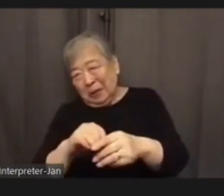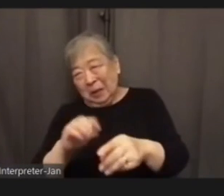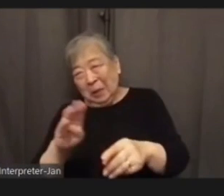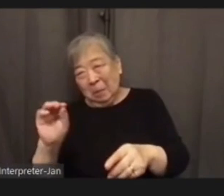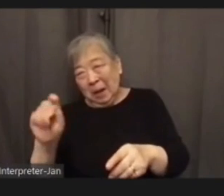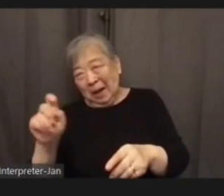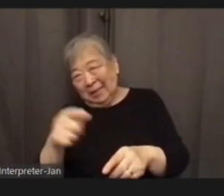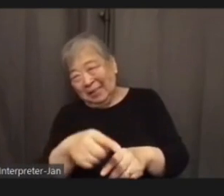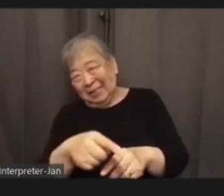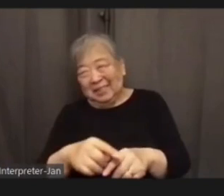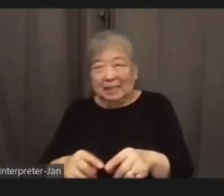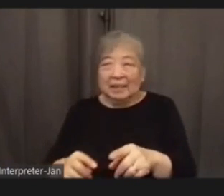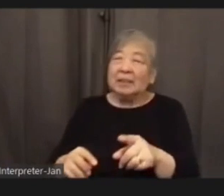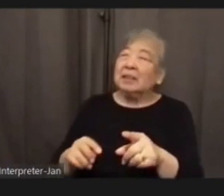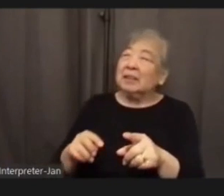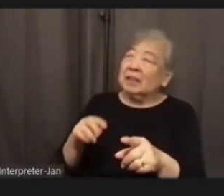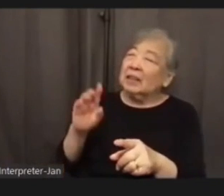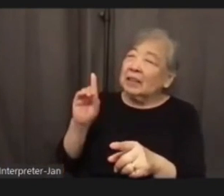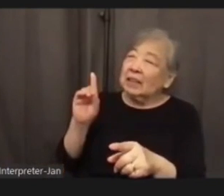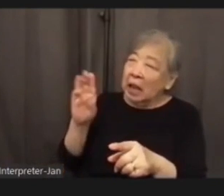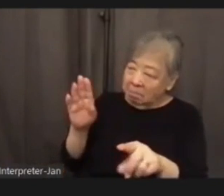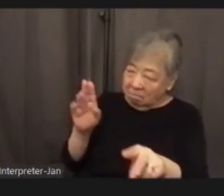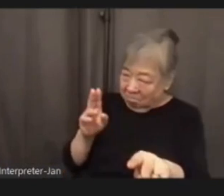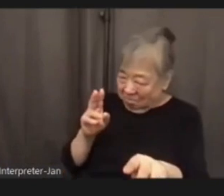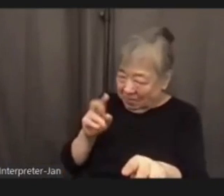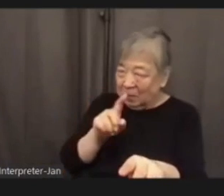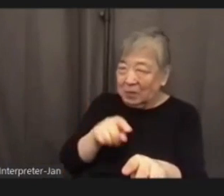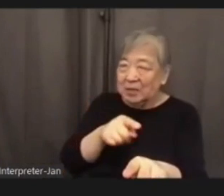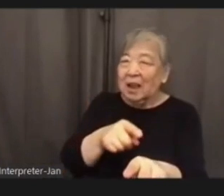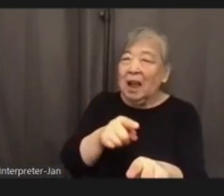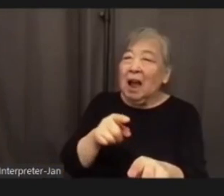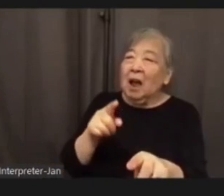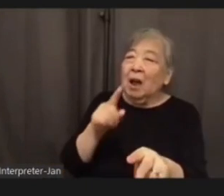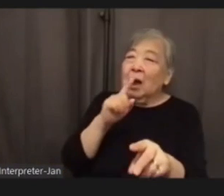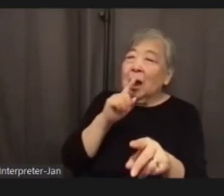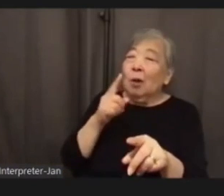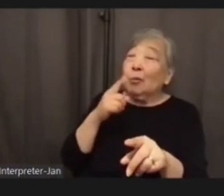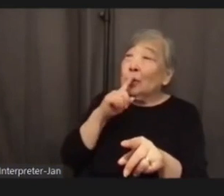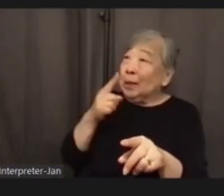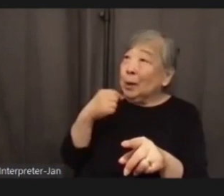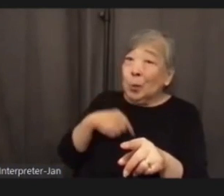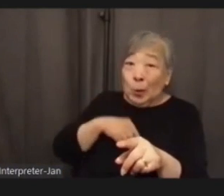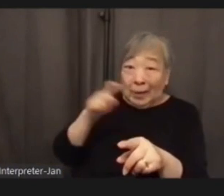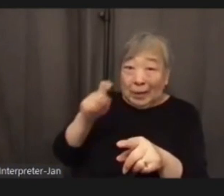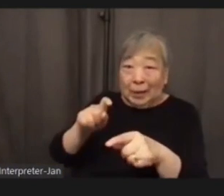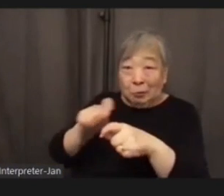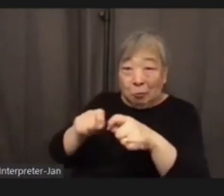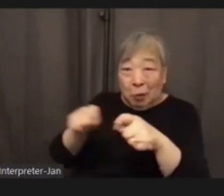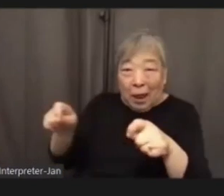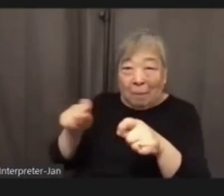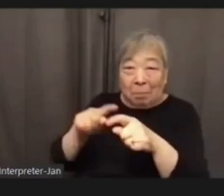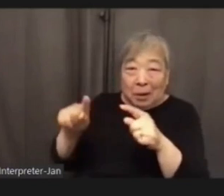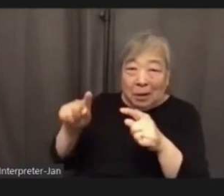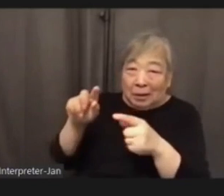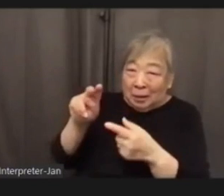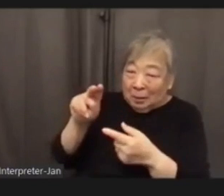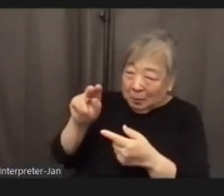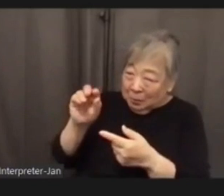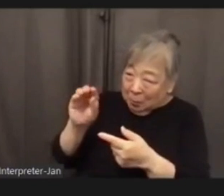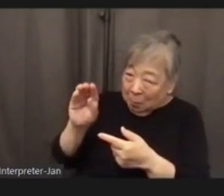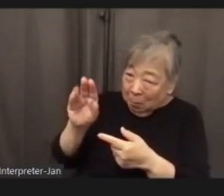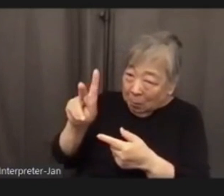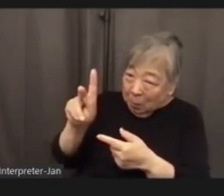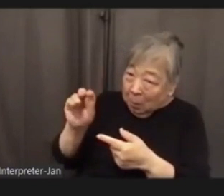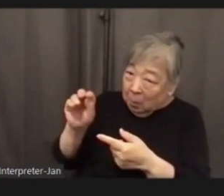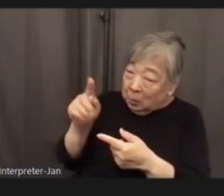There's a question in the box. We actually need to wrap, but Nobuko, do you want to very, very,